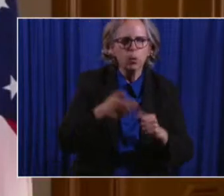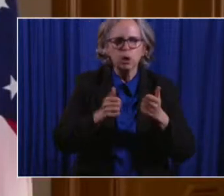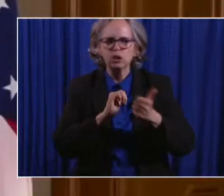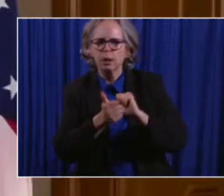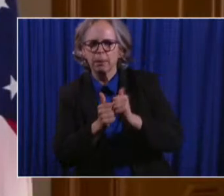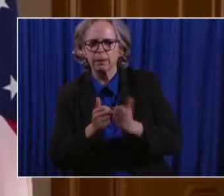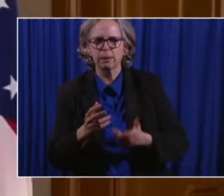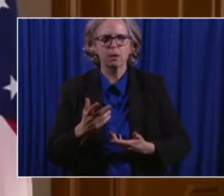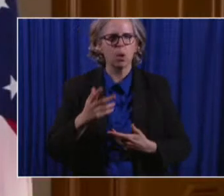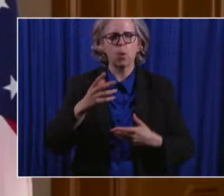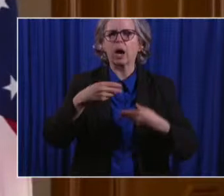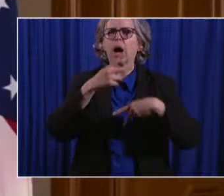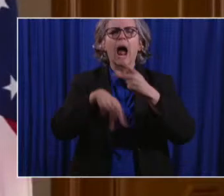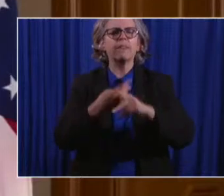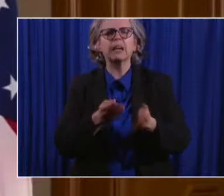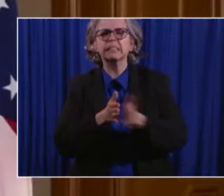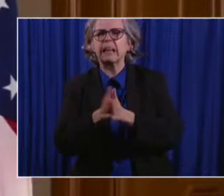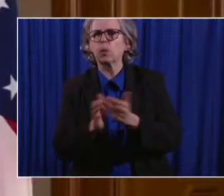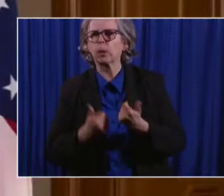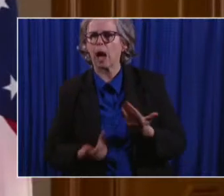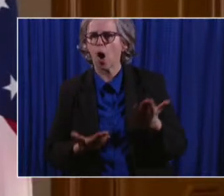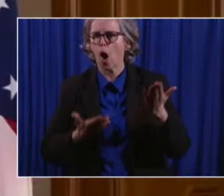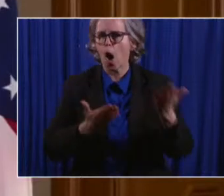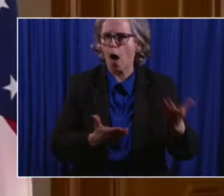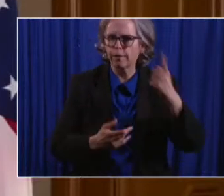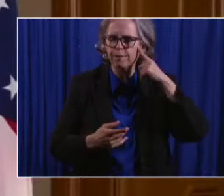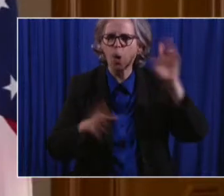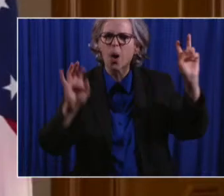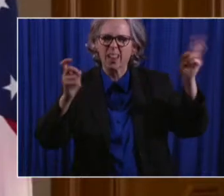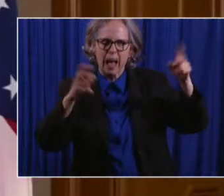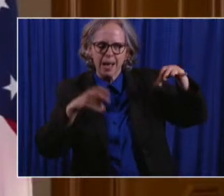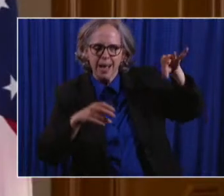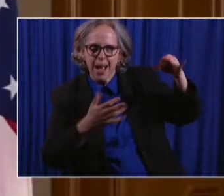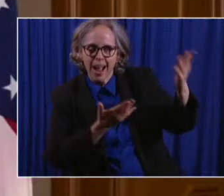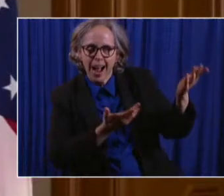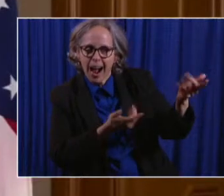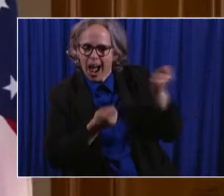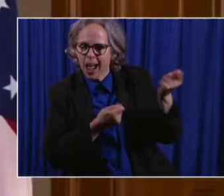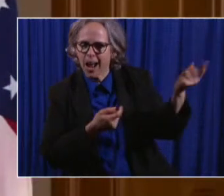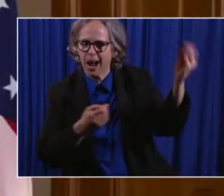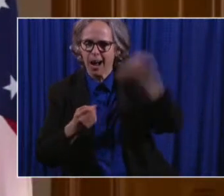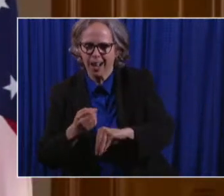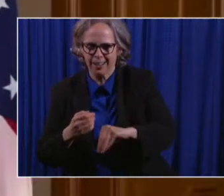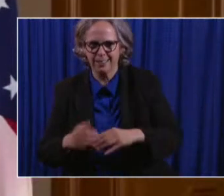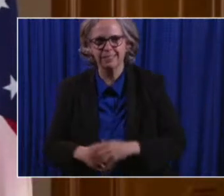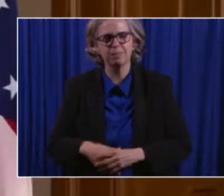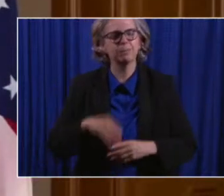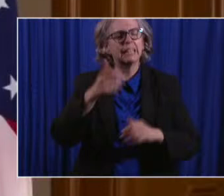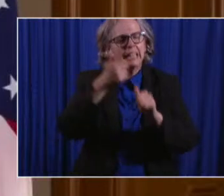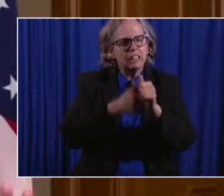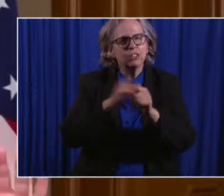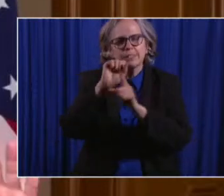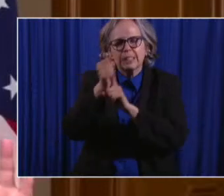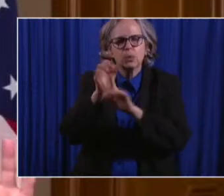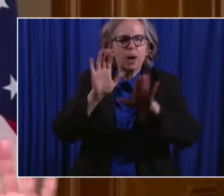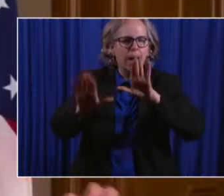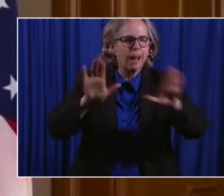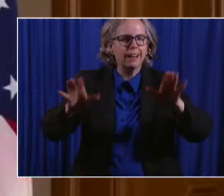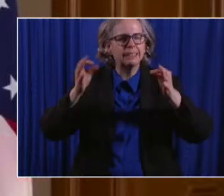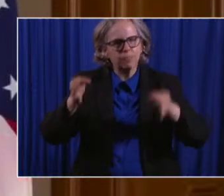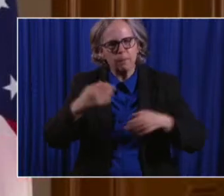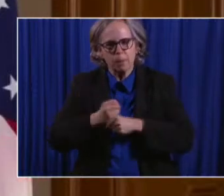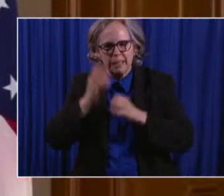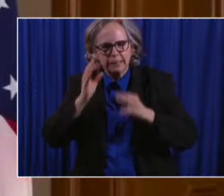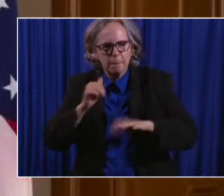put out there, what kind of package that we want to put out there. So it's made on a case-by-case basis. It involves